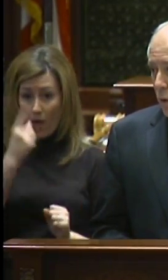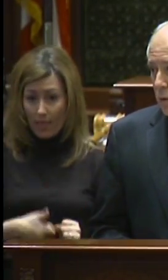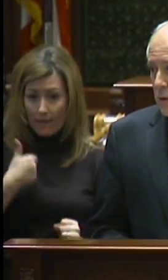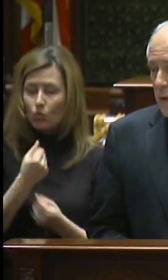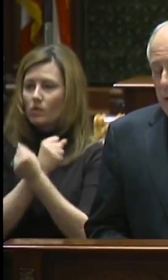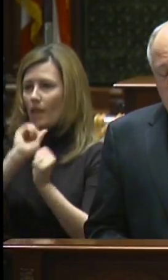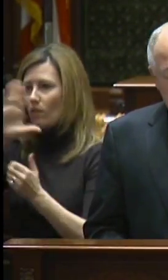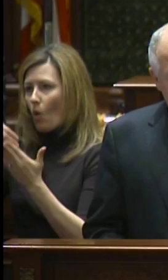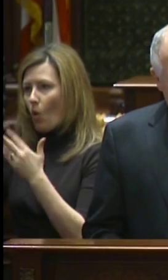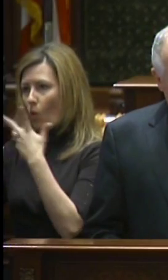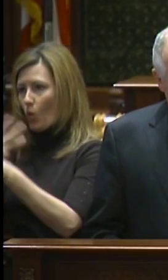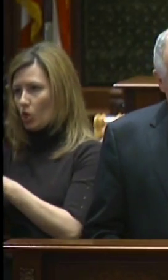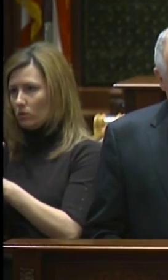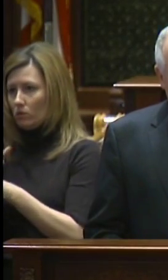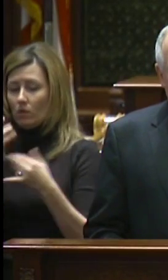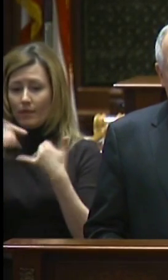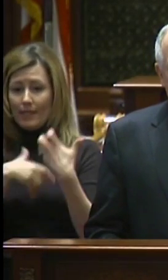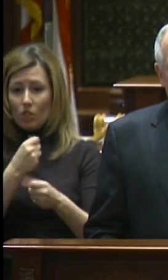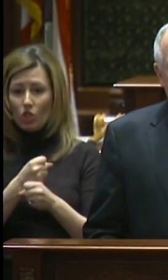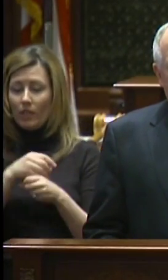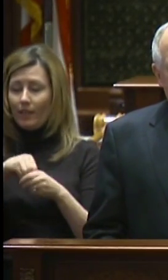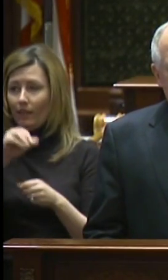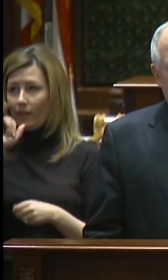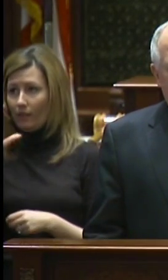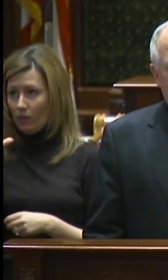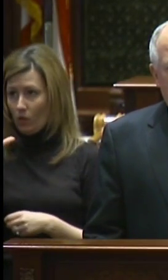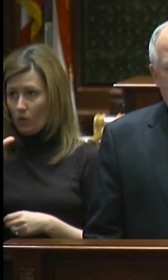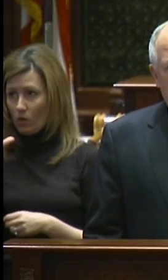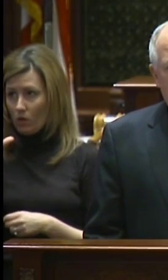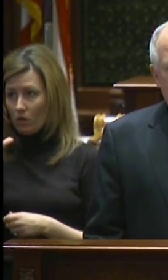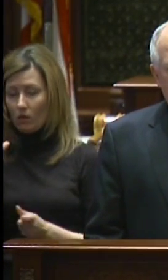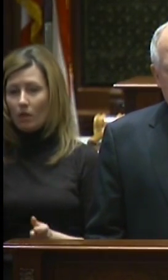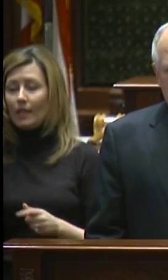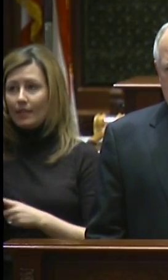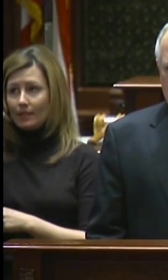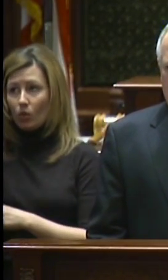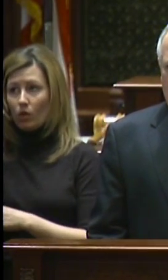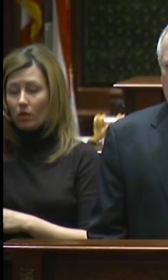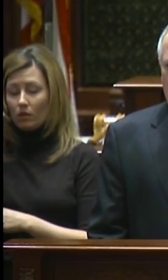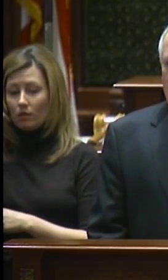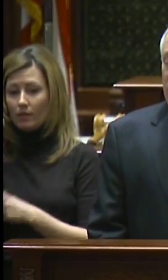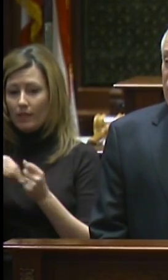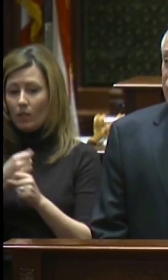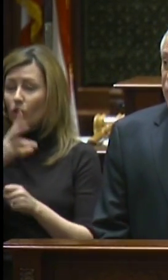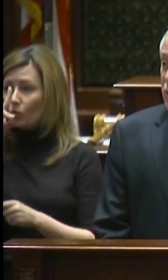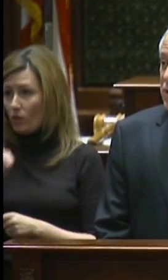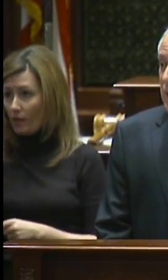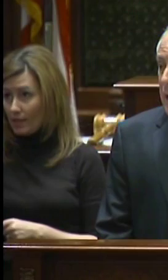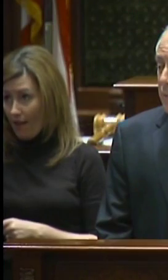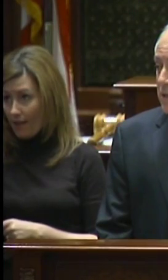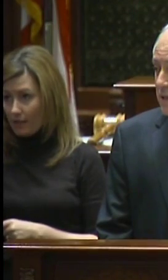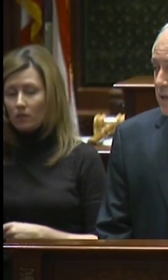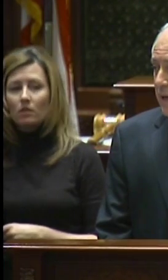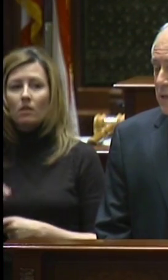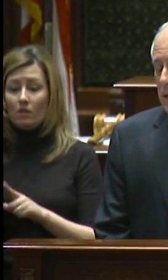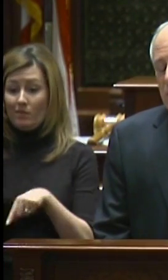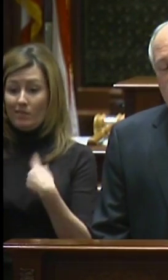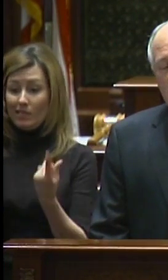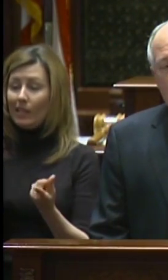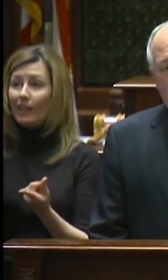whole world. And this year in Illinois, a historic year, 2009, for the first time